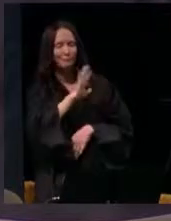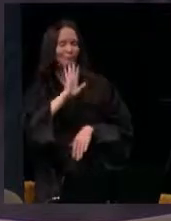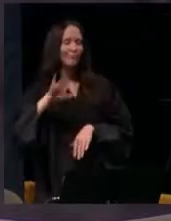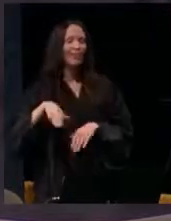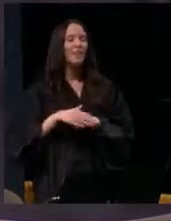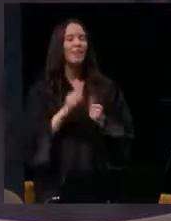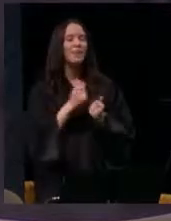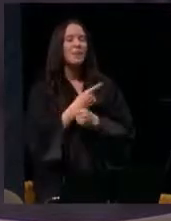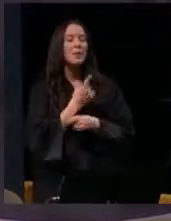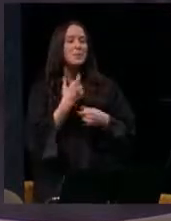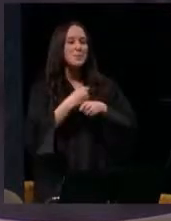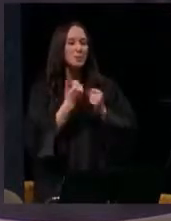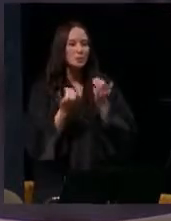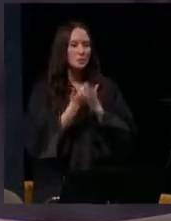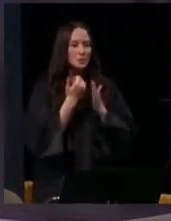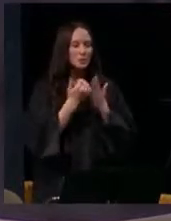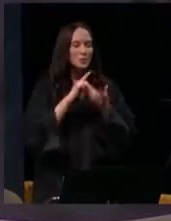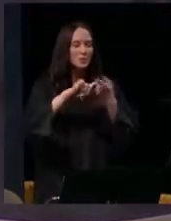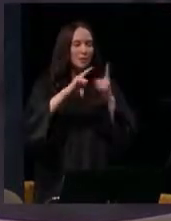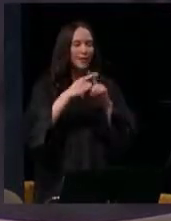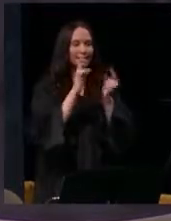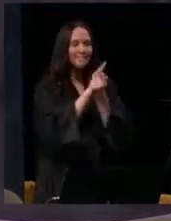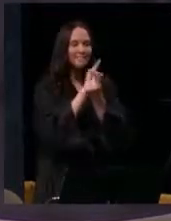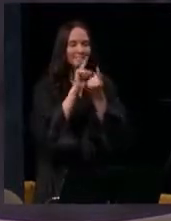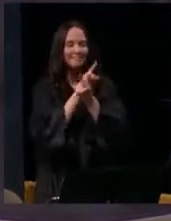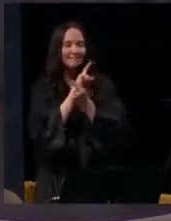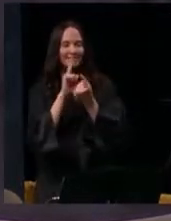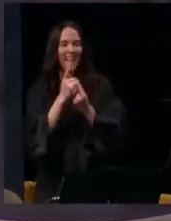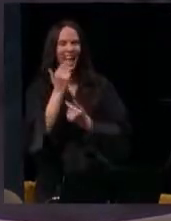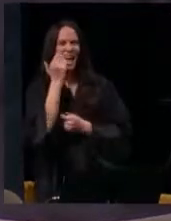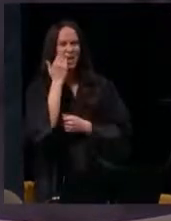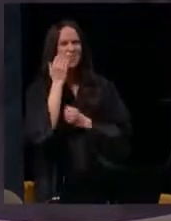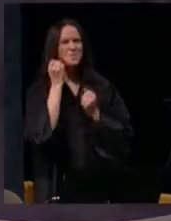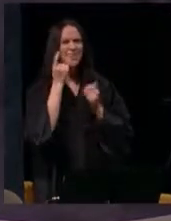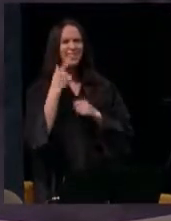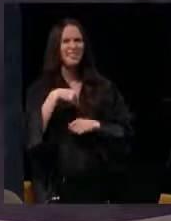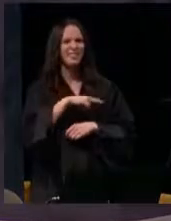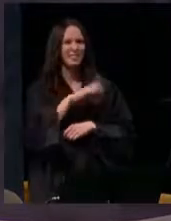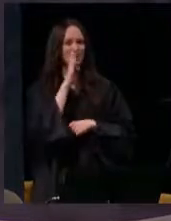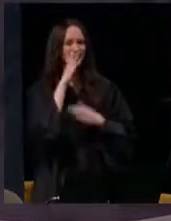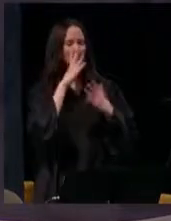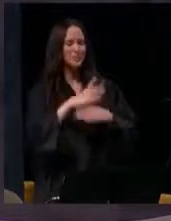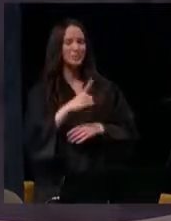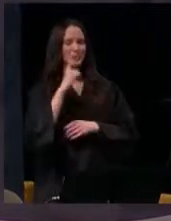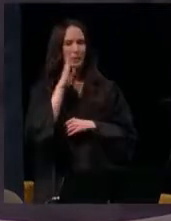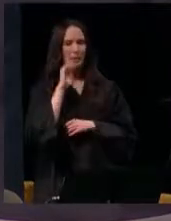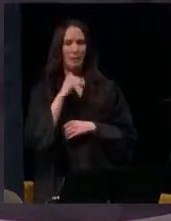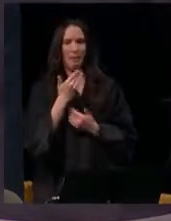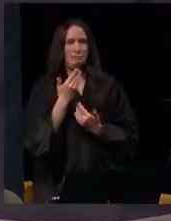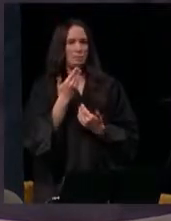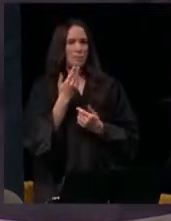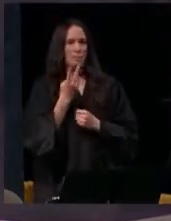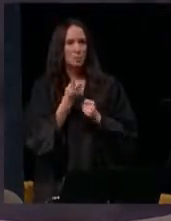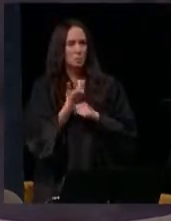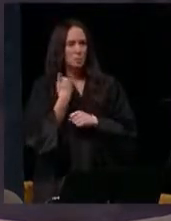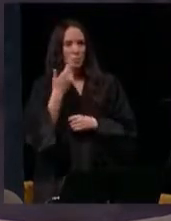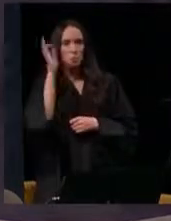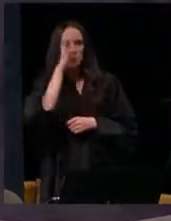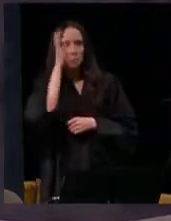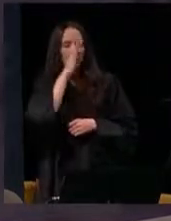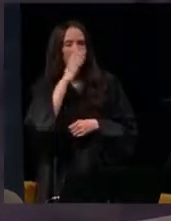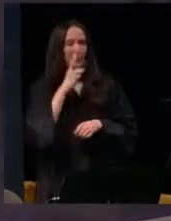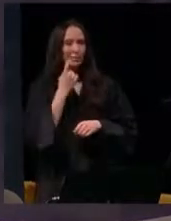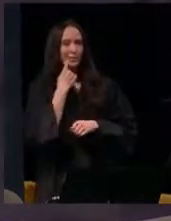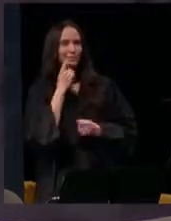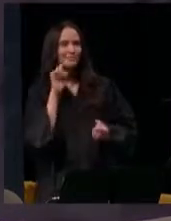of us sitting here today will be genuinely sad to say goodbye to at least one face that before today was for the most part irrelevant,